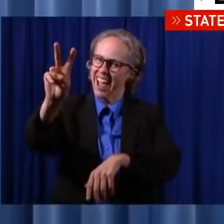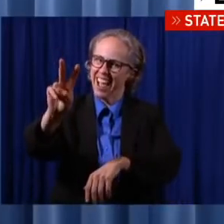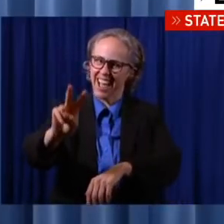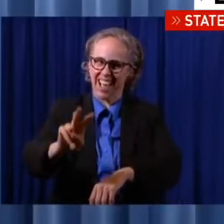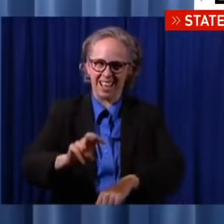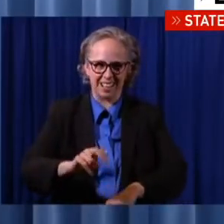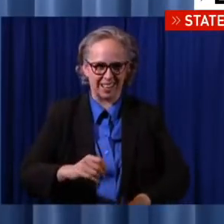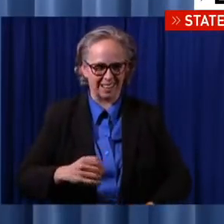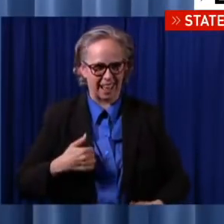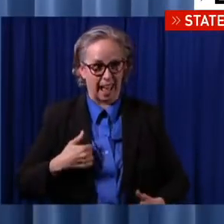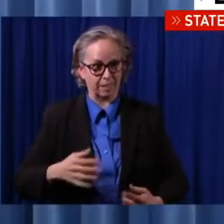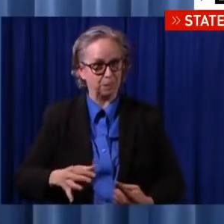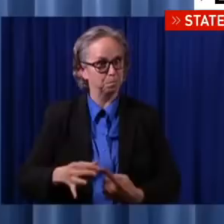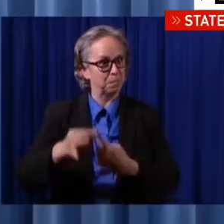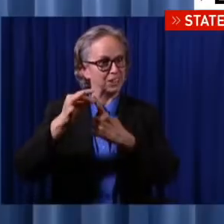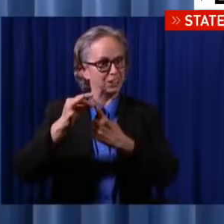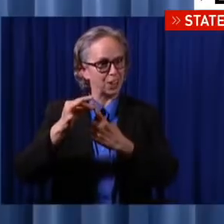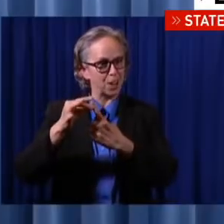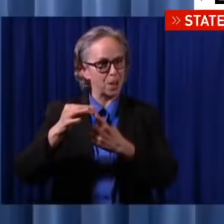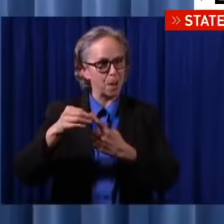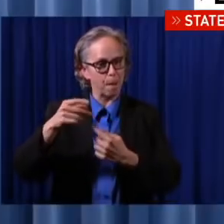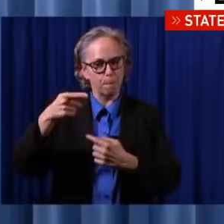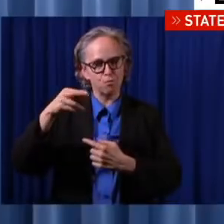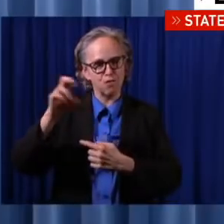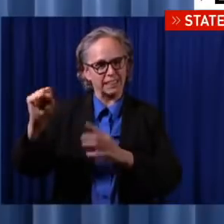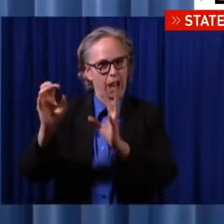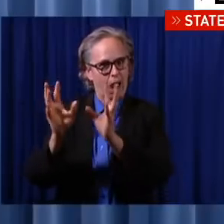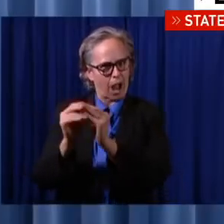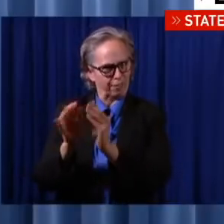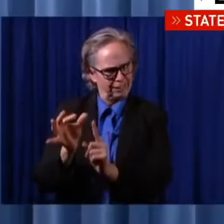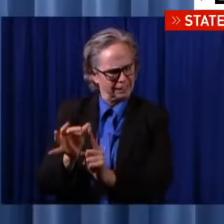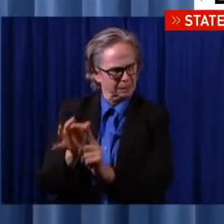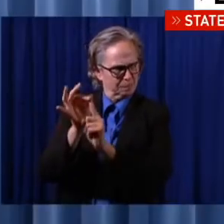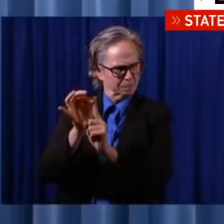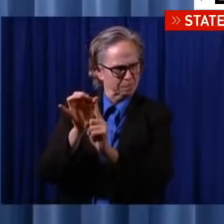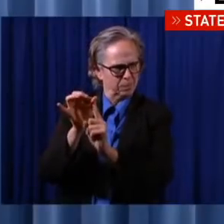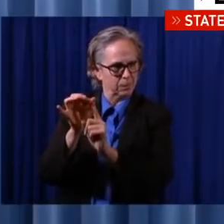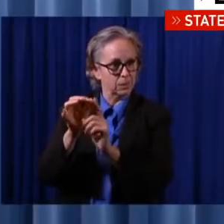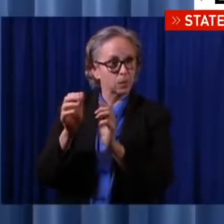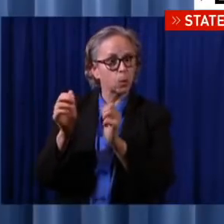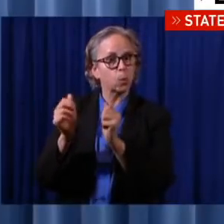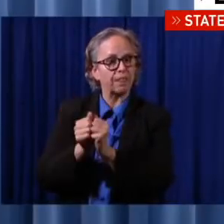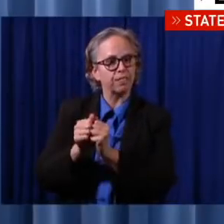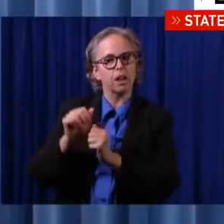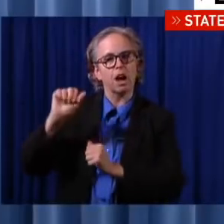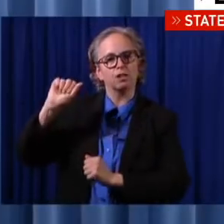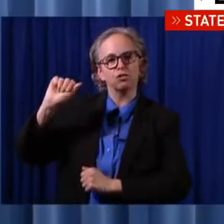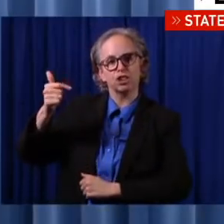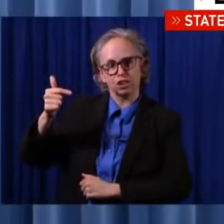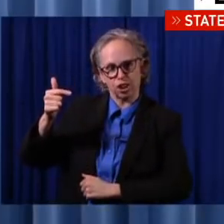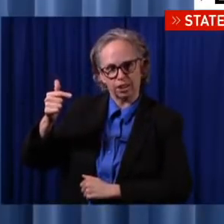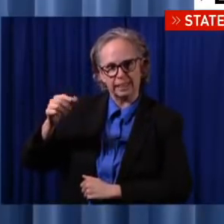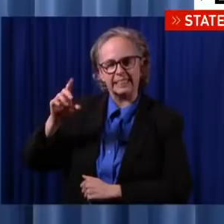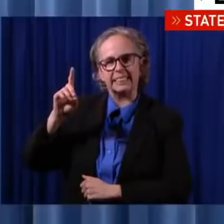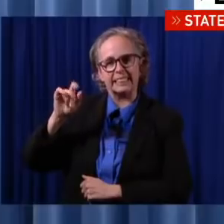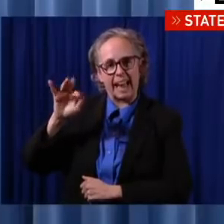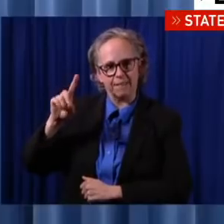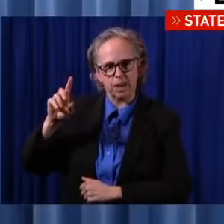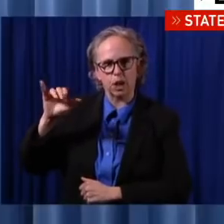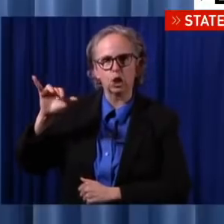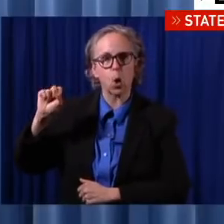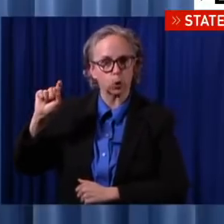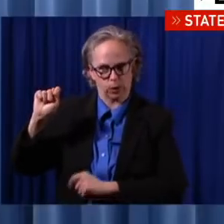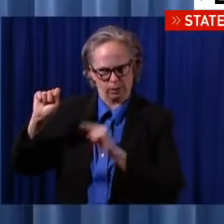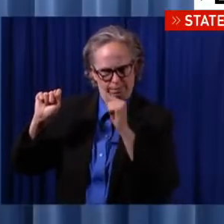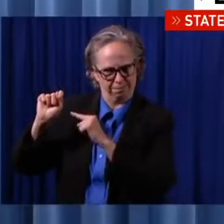special press conference. The Attorney General, David Yost, and I will be here. We'll have a couple of